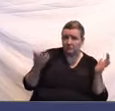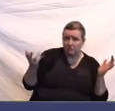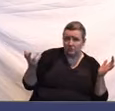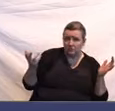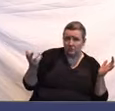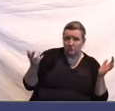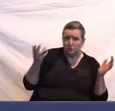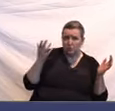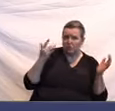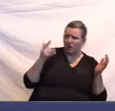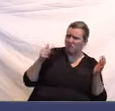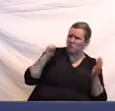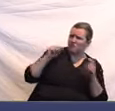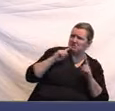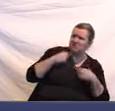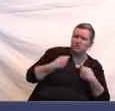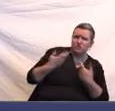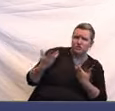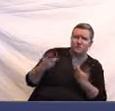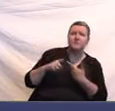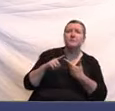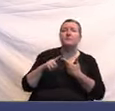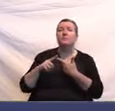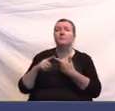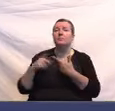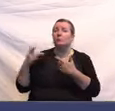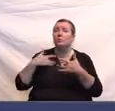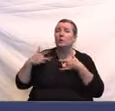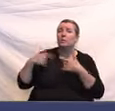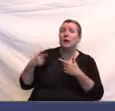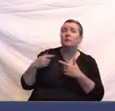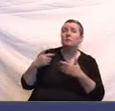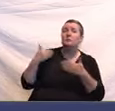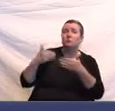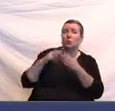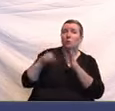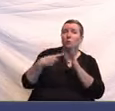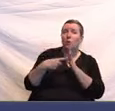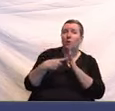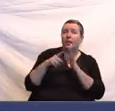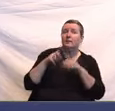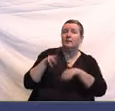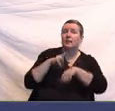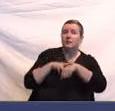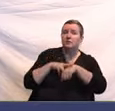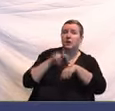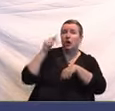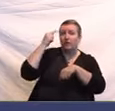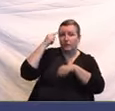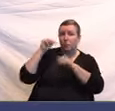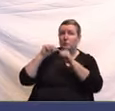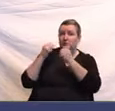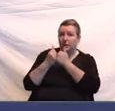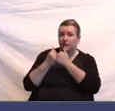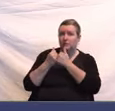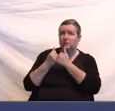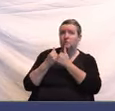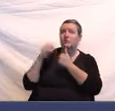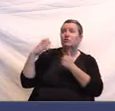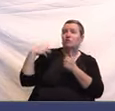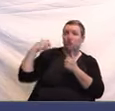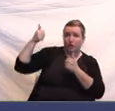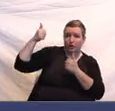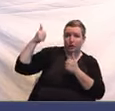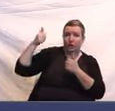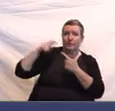And then totally separately, are you concerned your upcoming roles as National Governors Association Chair and Democratic Governors Vice Chair are going to take up a large amount of